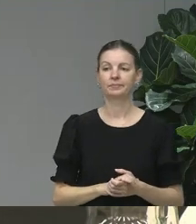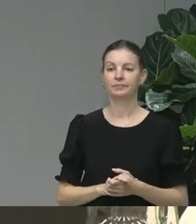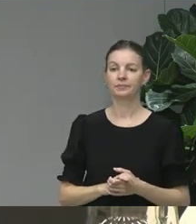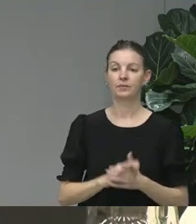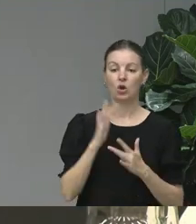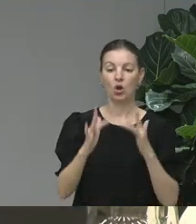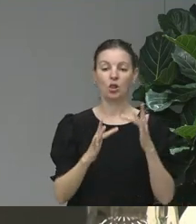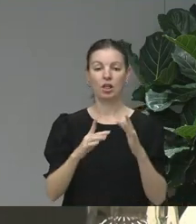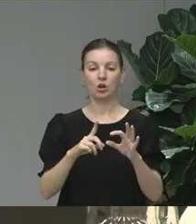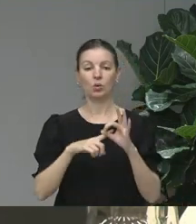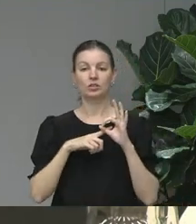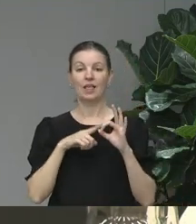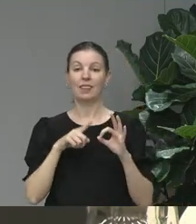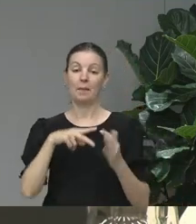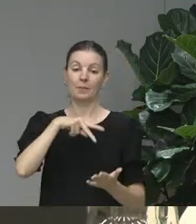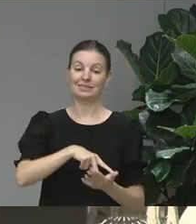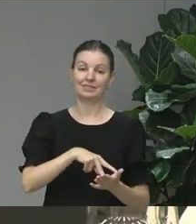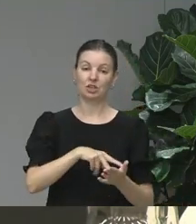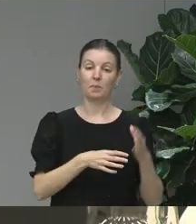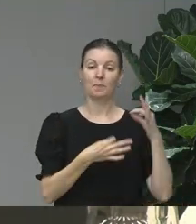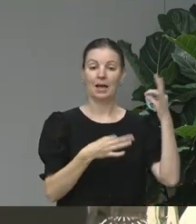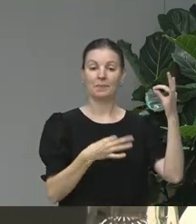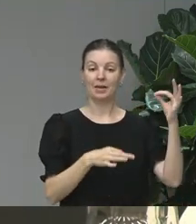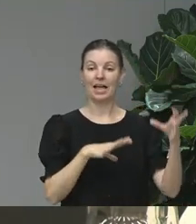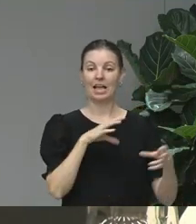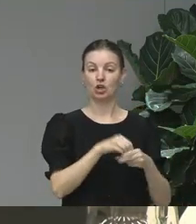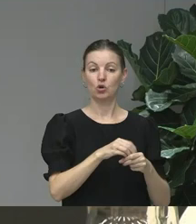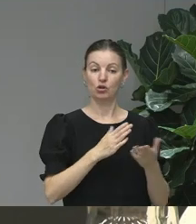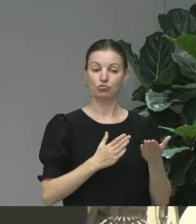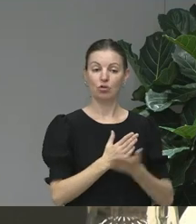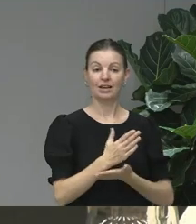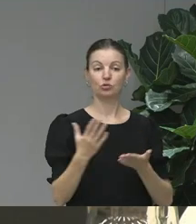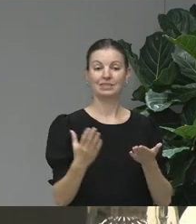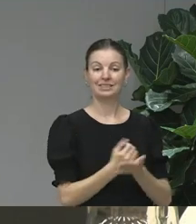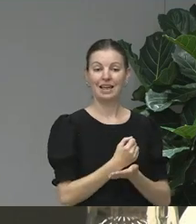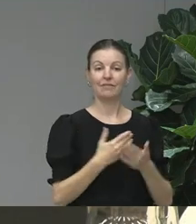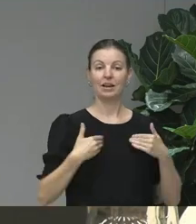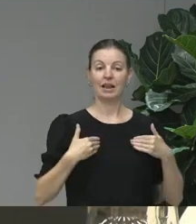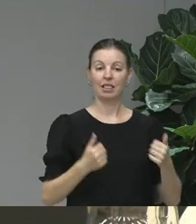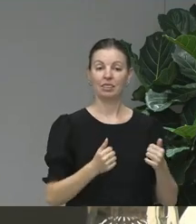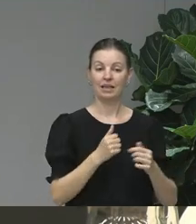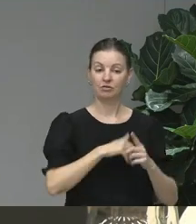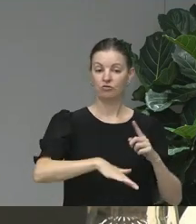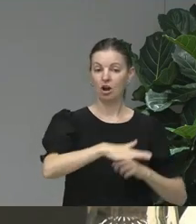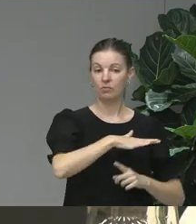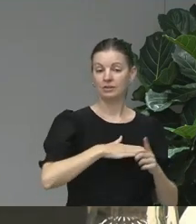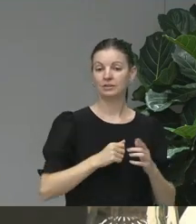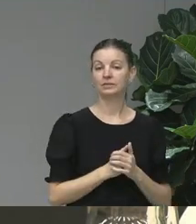asks, does the position paper recommend the inclusion of a right to a safe and healthy environment in the proposed Human Rights